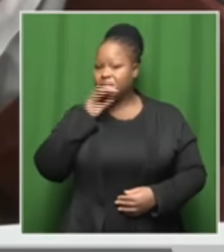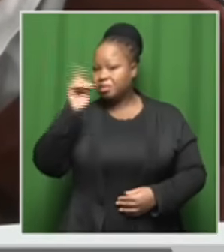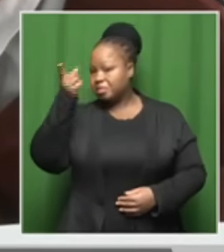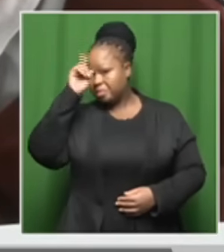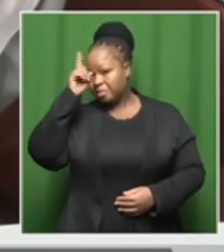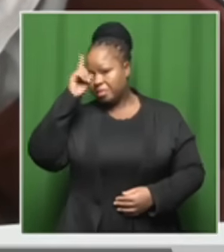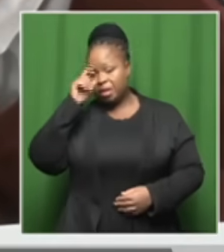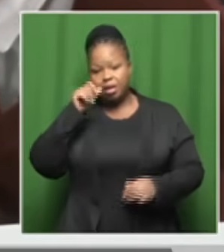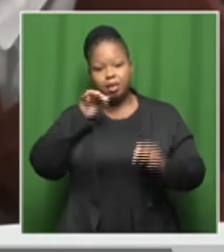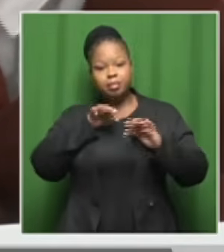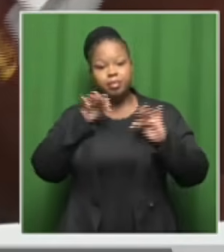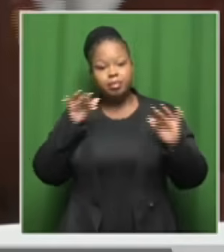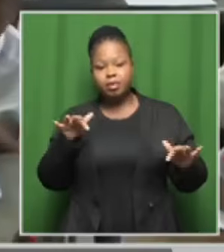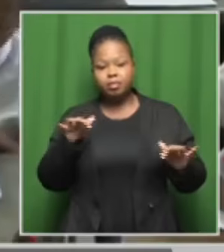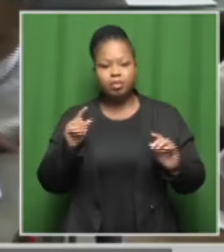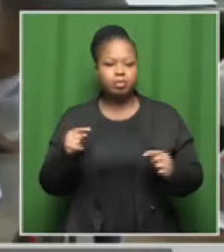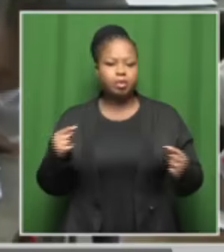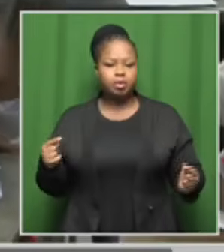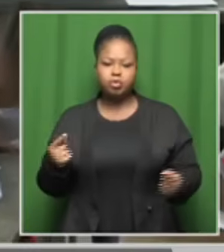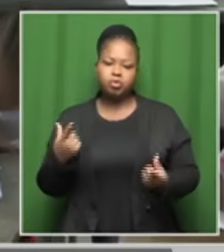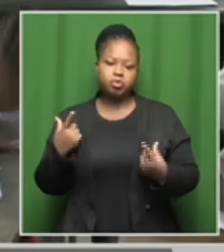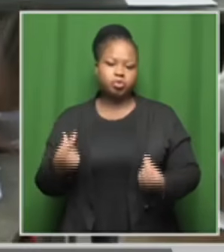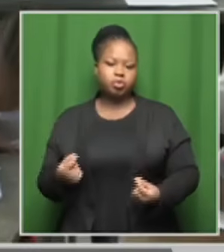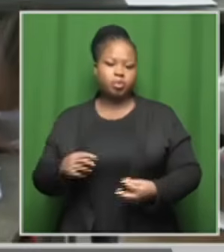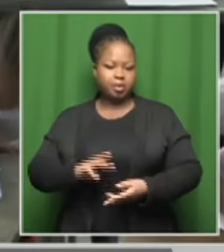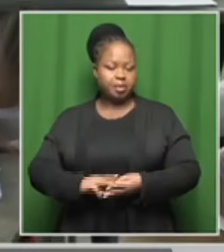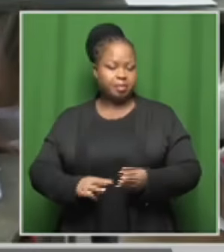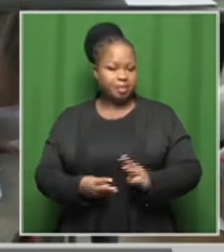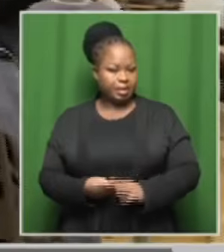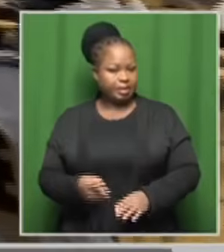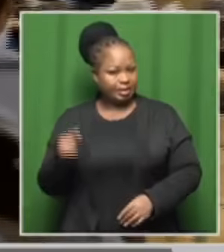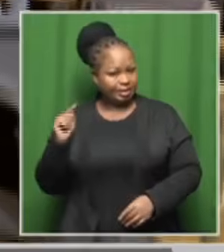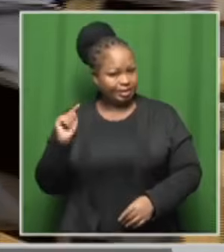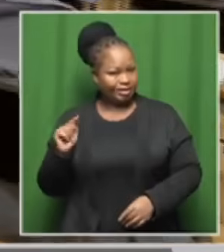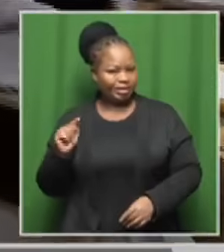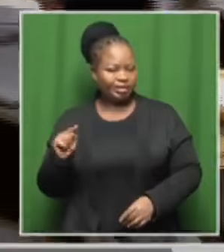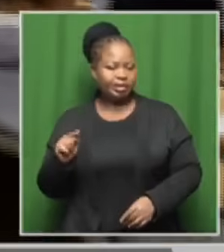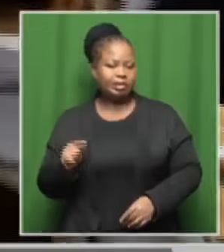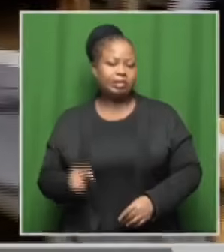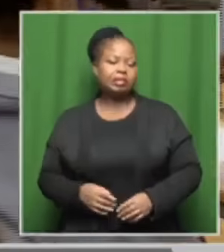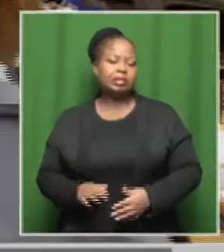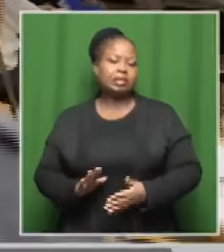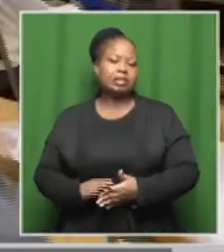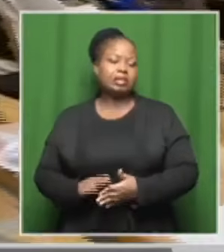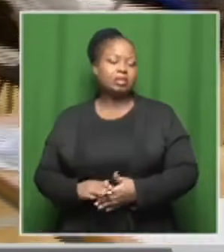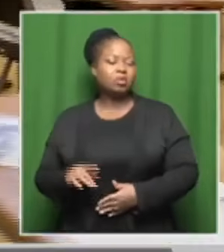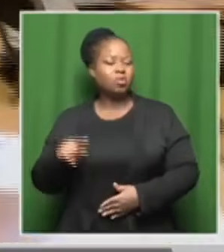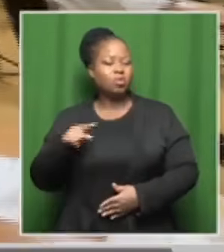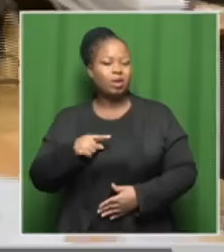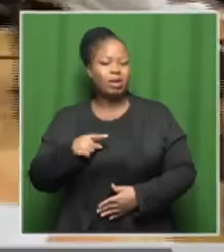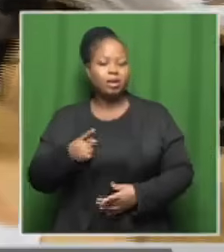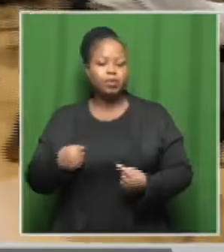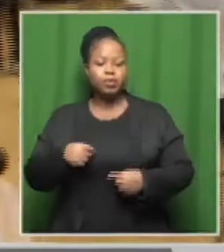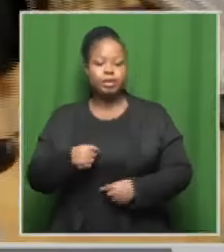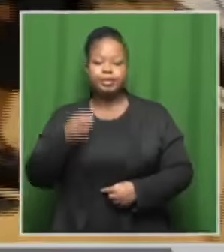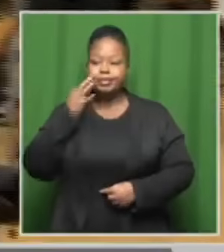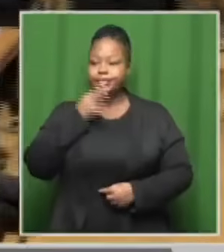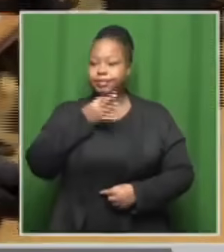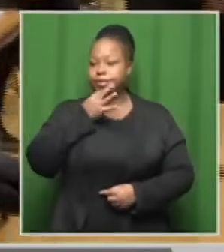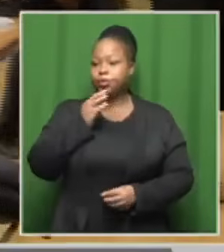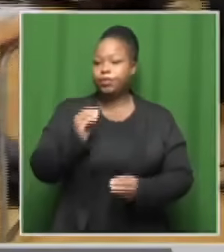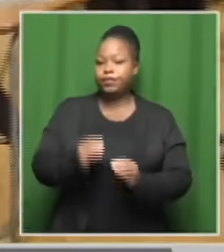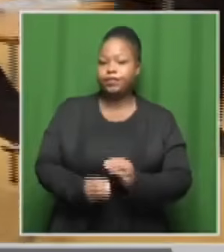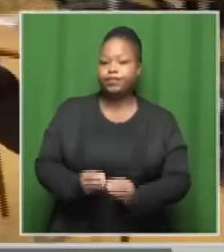do mathematics. And so that's the underlying basis, that we are fixing the problem and we're